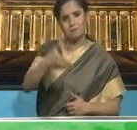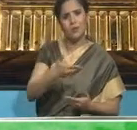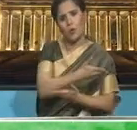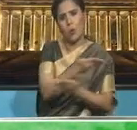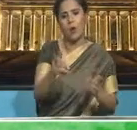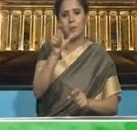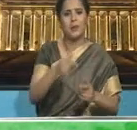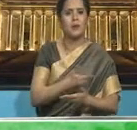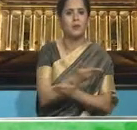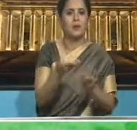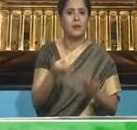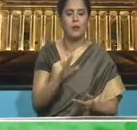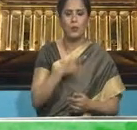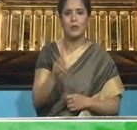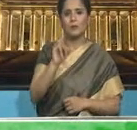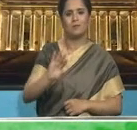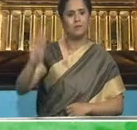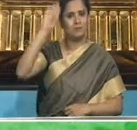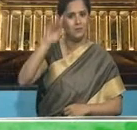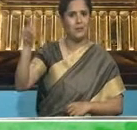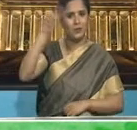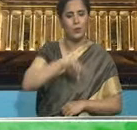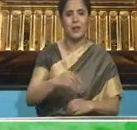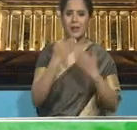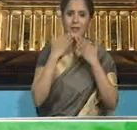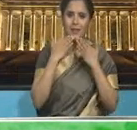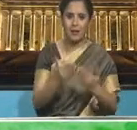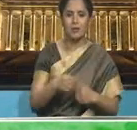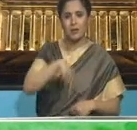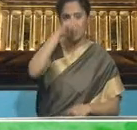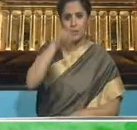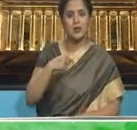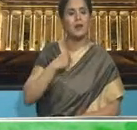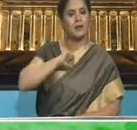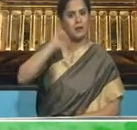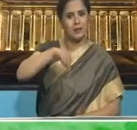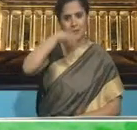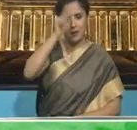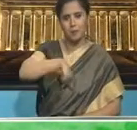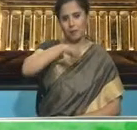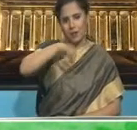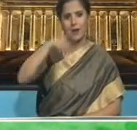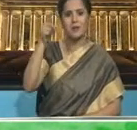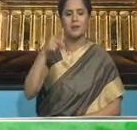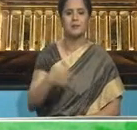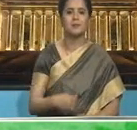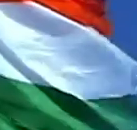of you on this Republic Day. Thank you. Jai Hind, Jai Bharat.